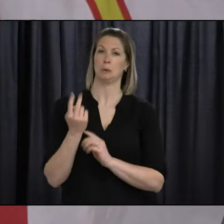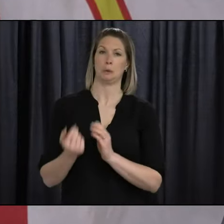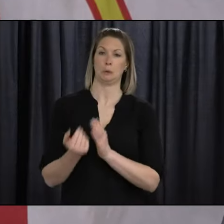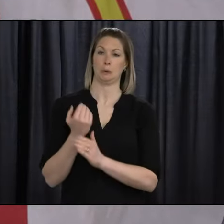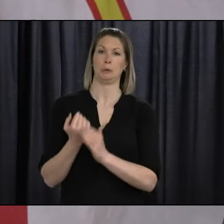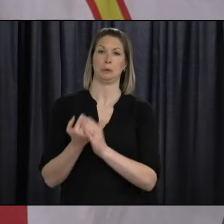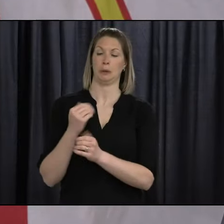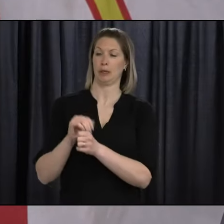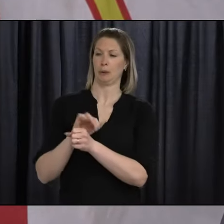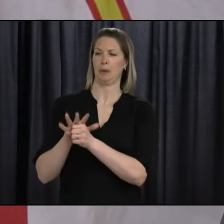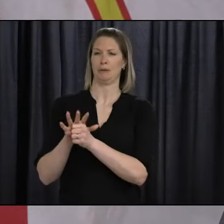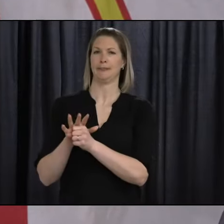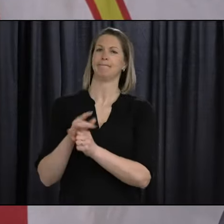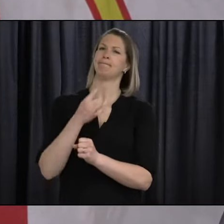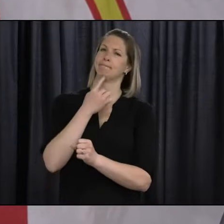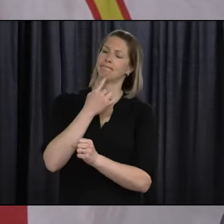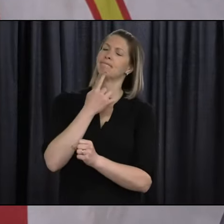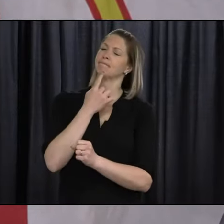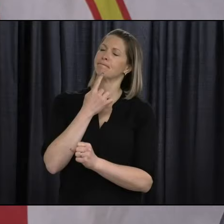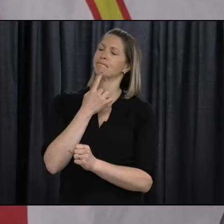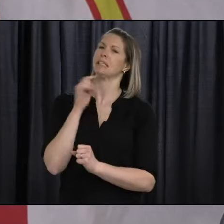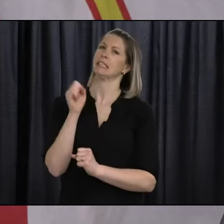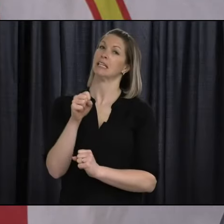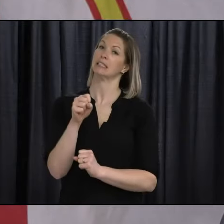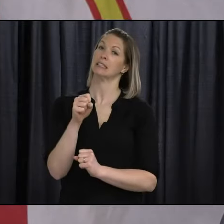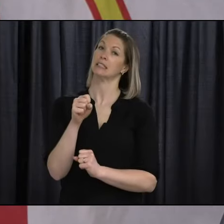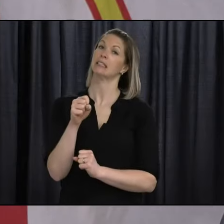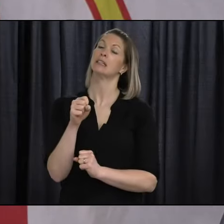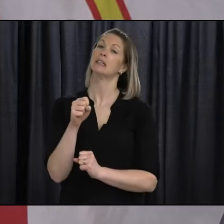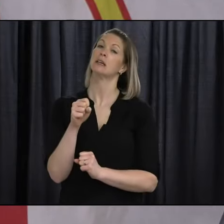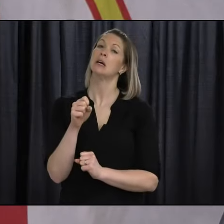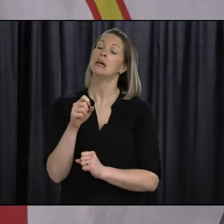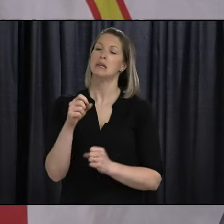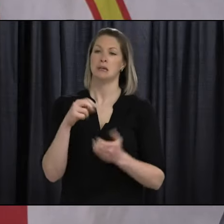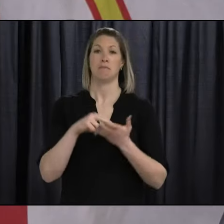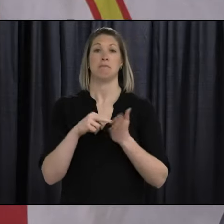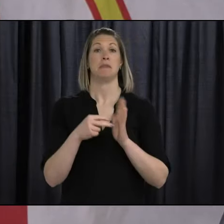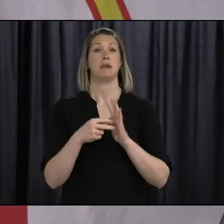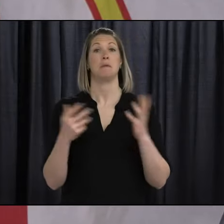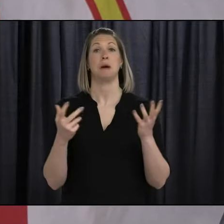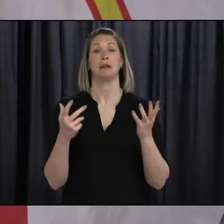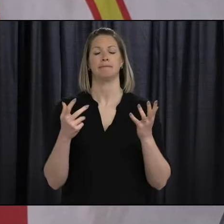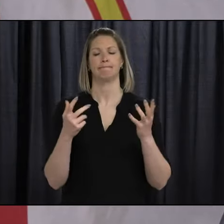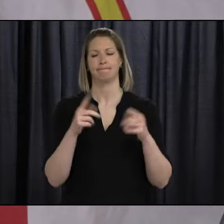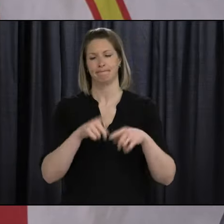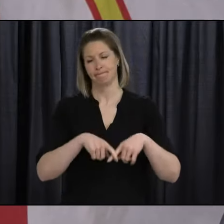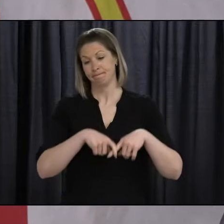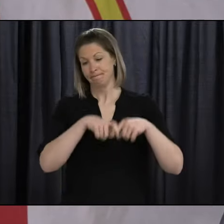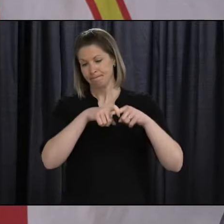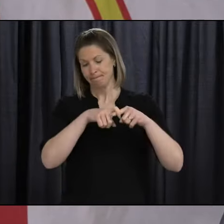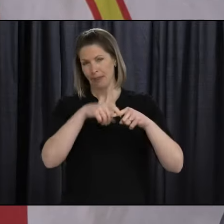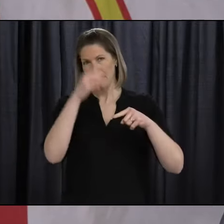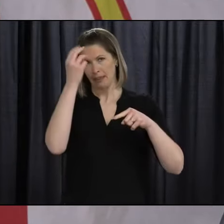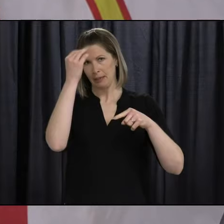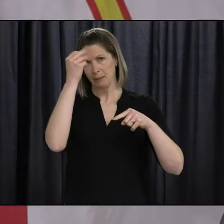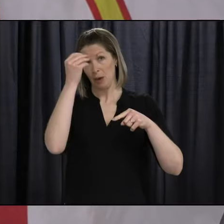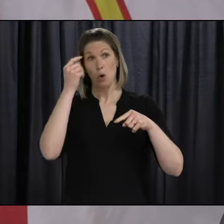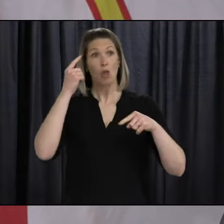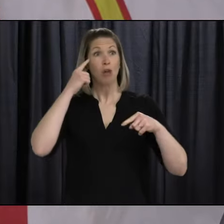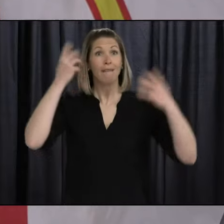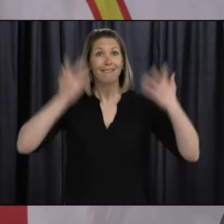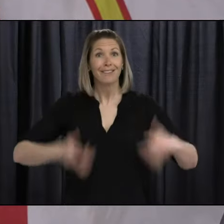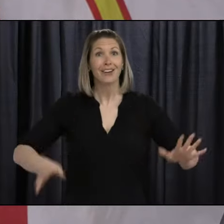many. But it causes us to reflect and pause on where we are today and as we move forward in living with